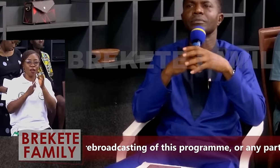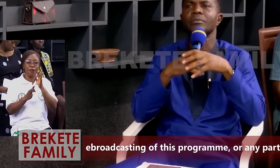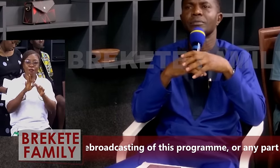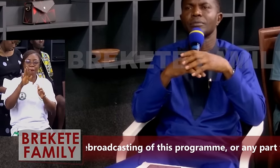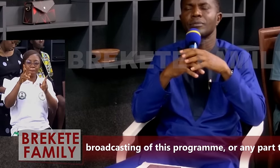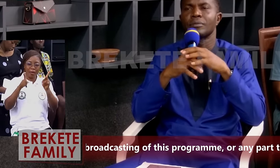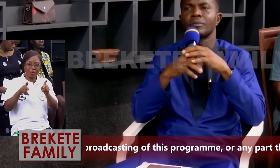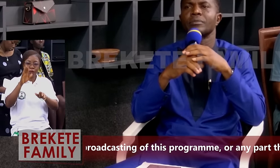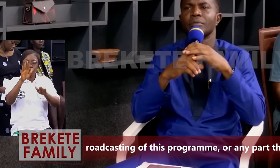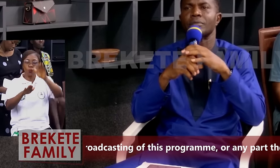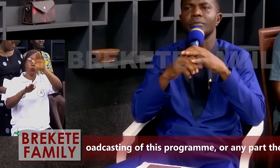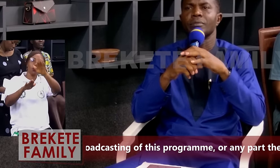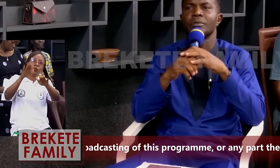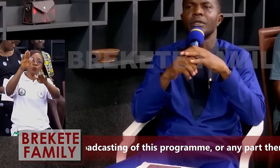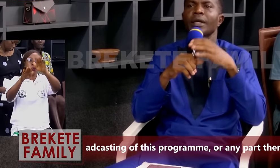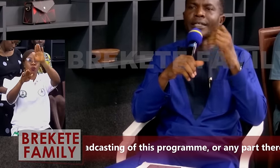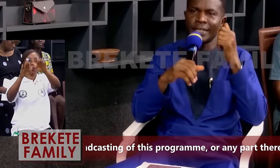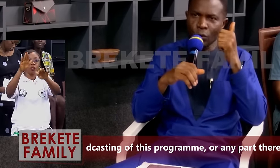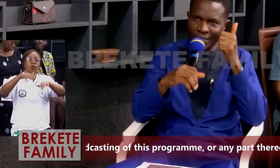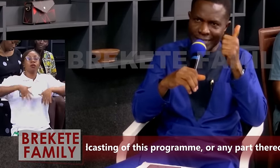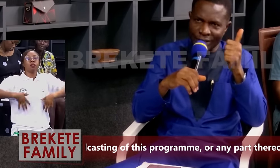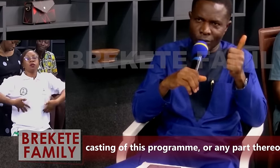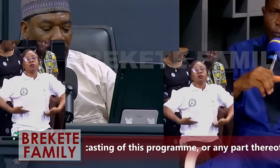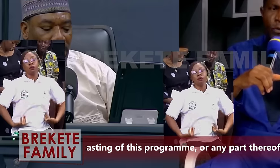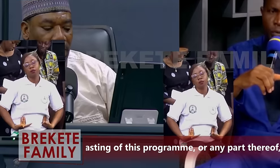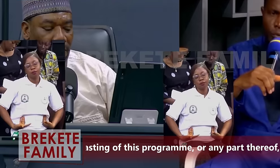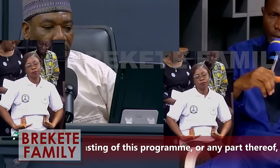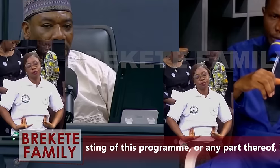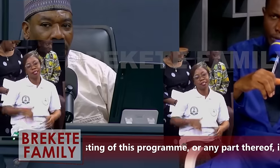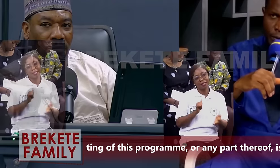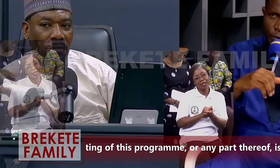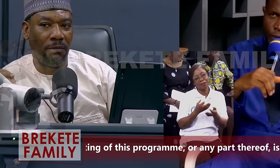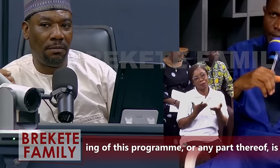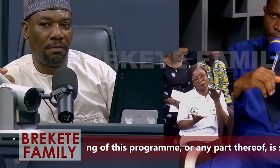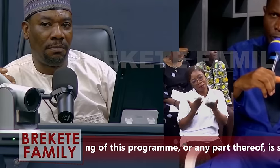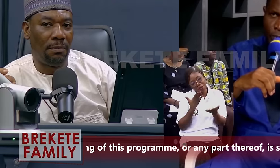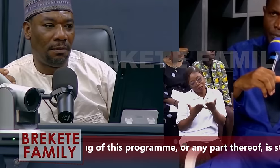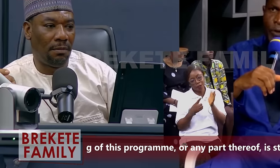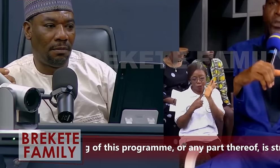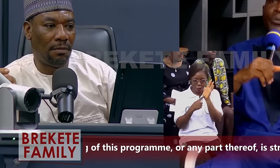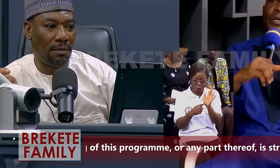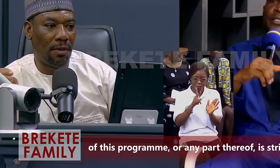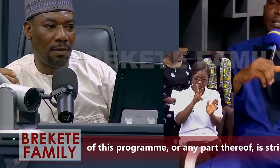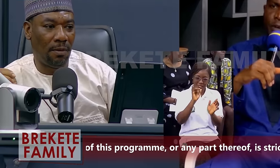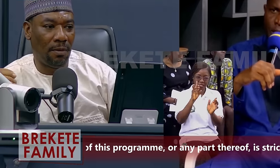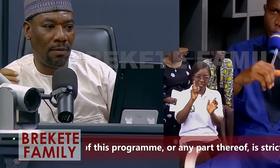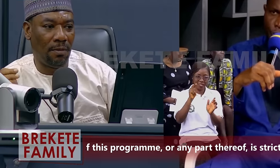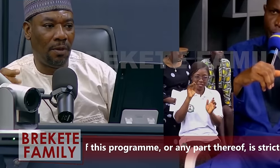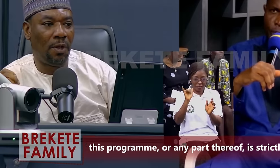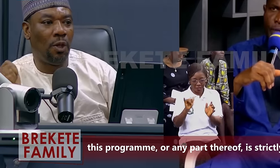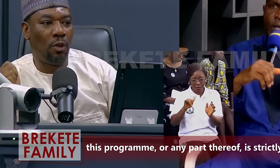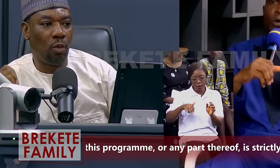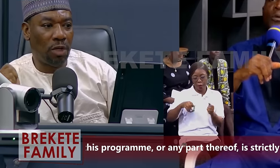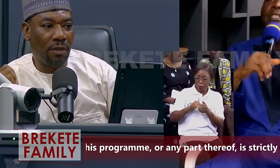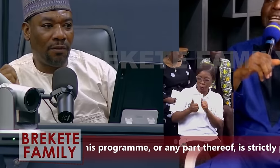staircase, he tired, not sign. It could be a sign of kidney problem. It could also be a sign of heart